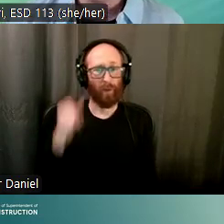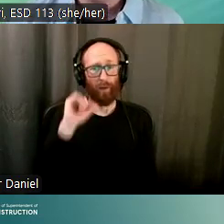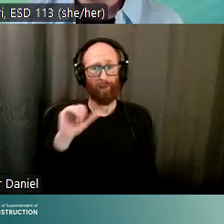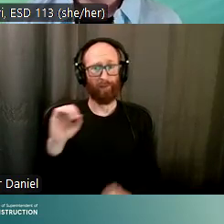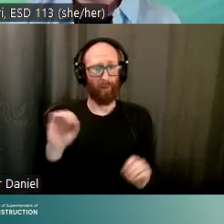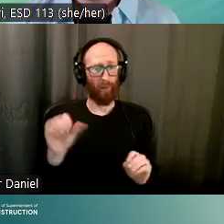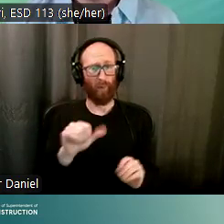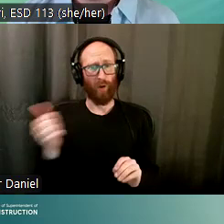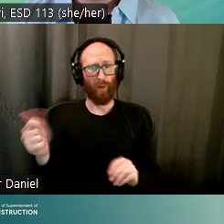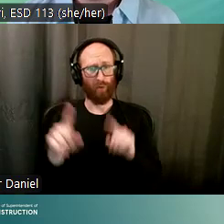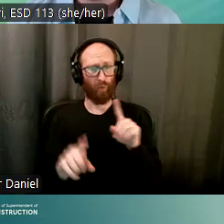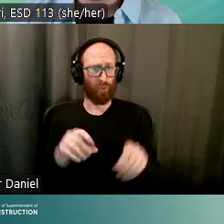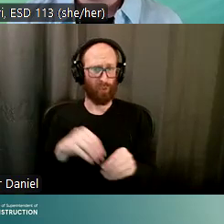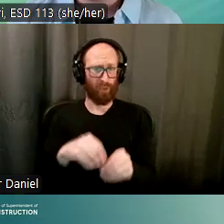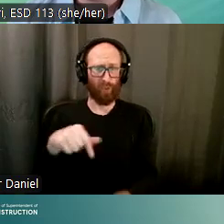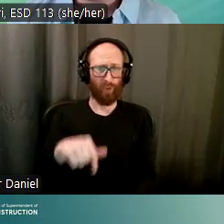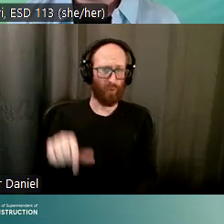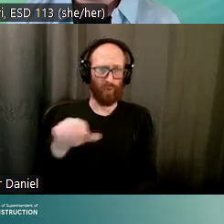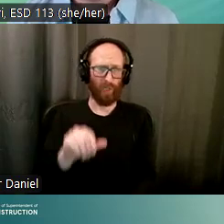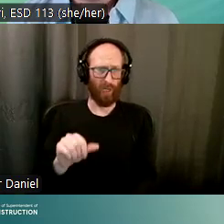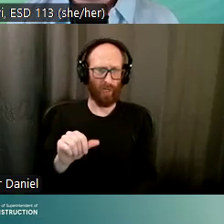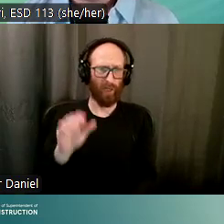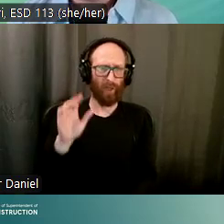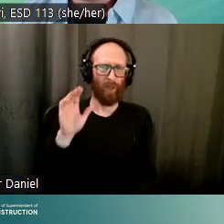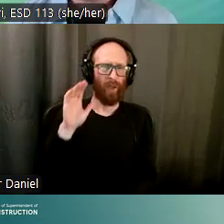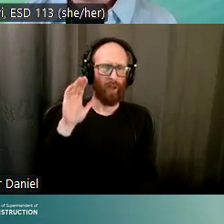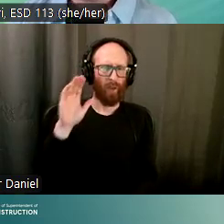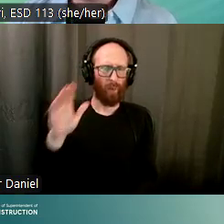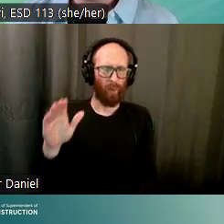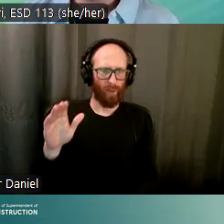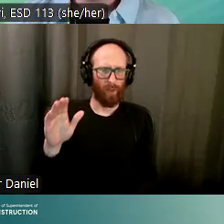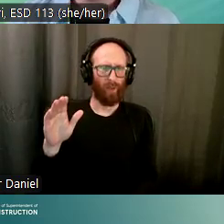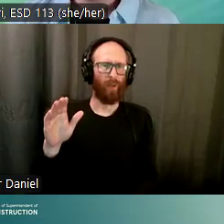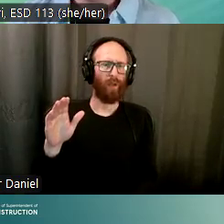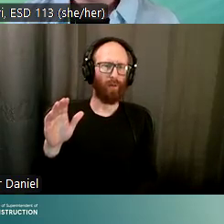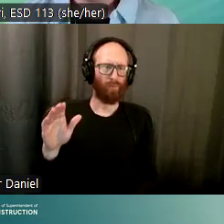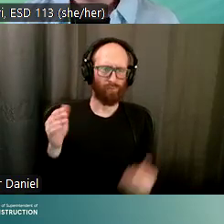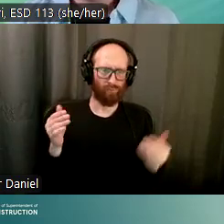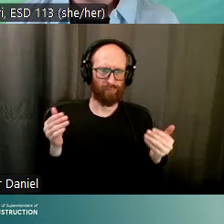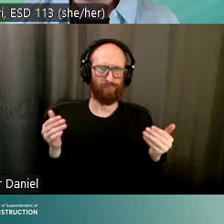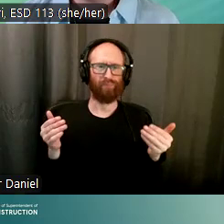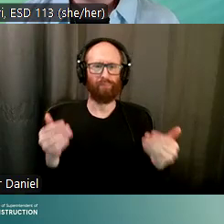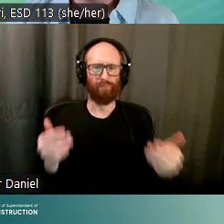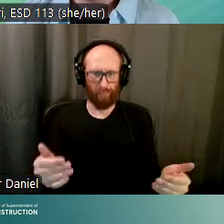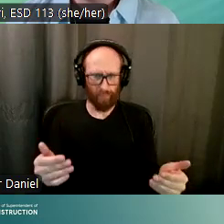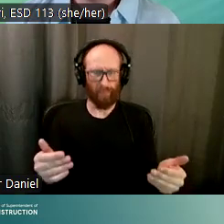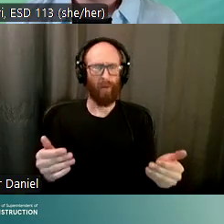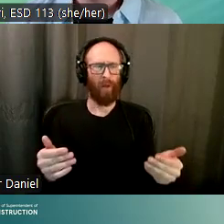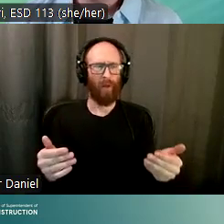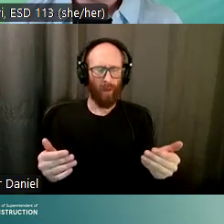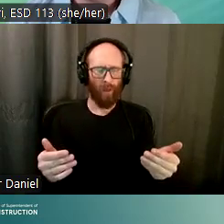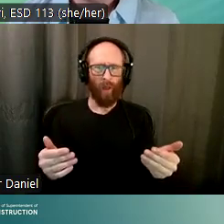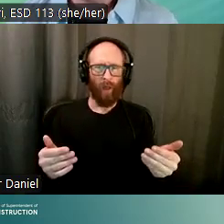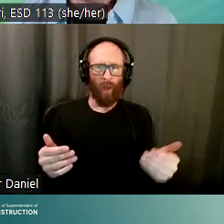in the Q&A, we're going to go ahead and move forward with what it looks like